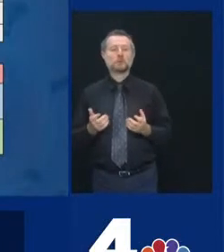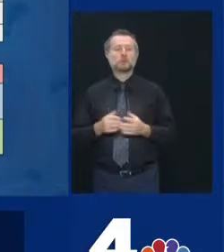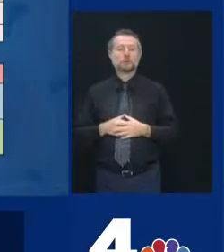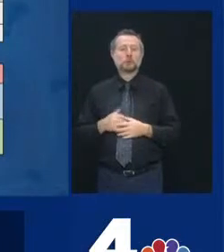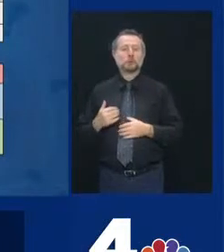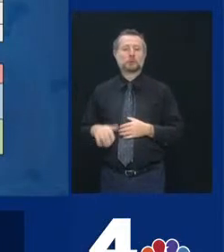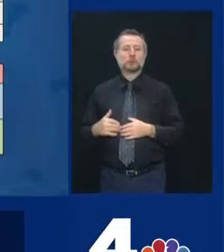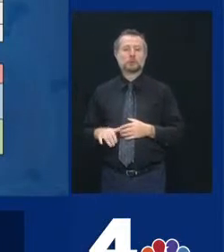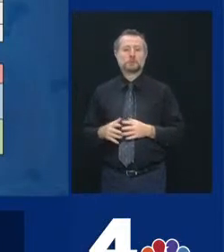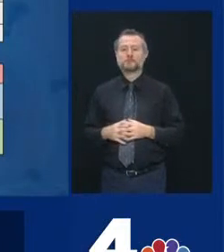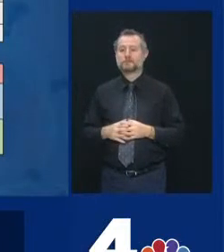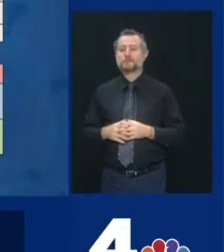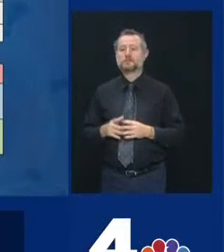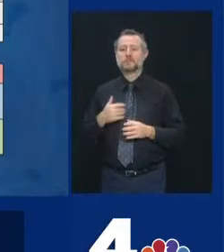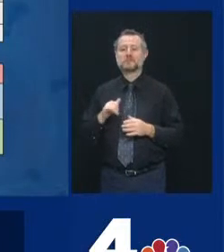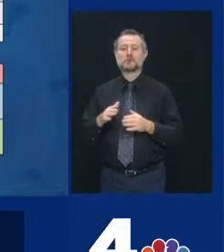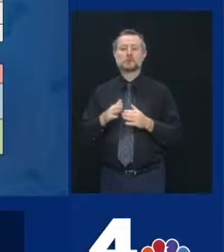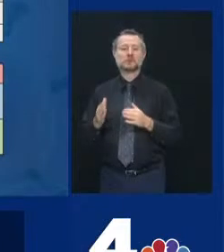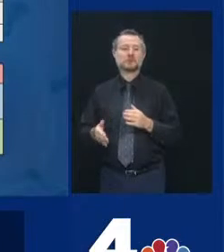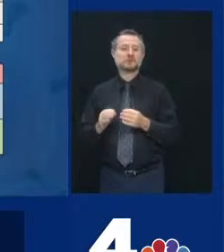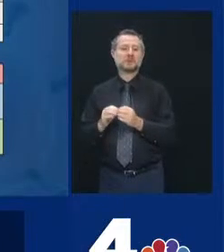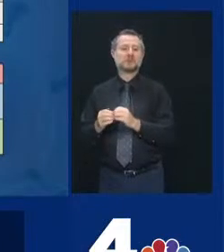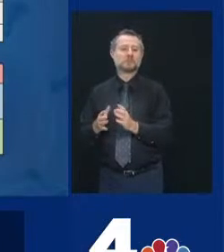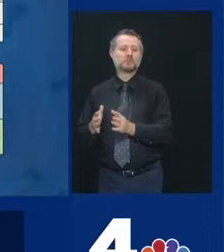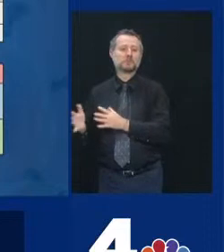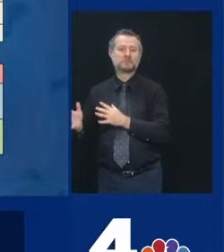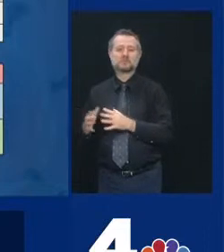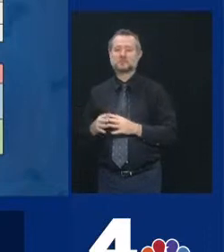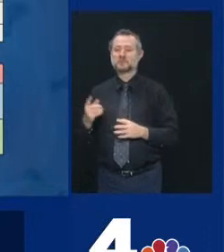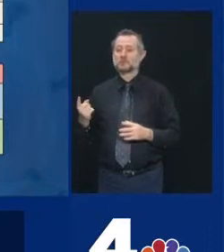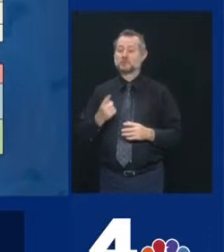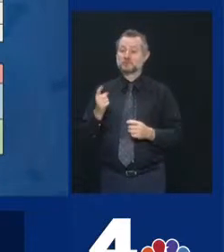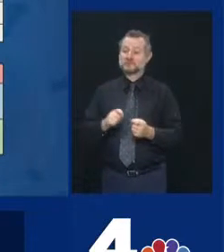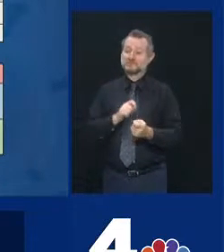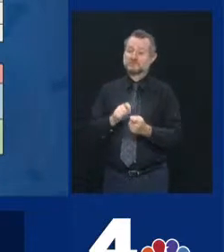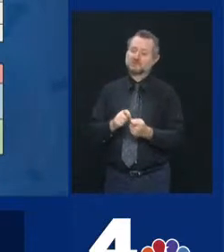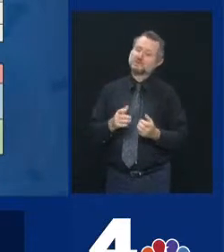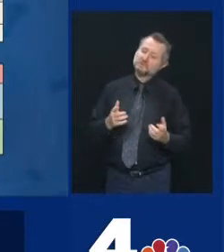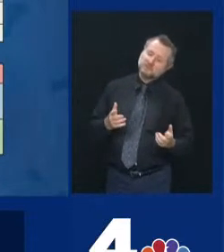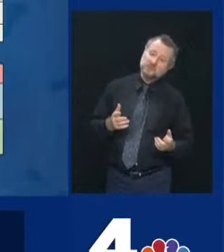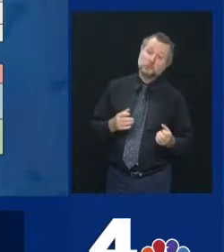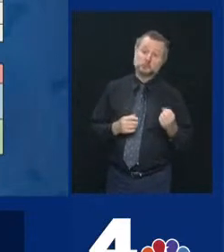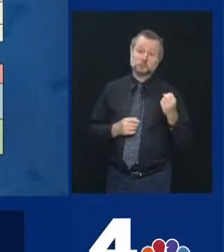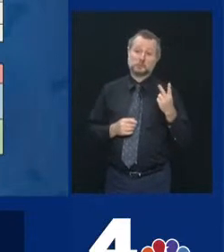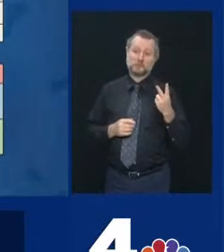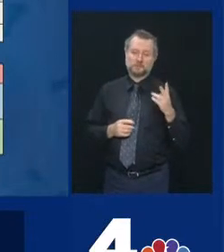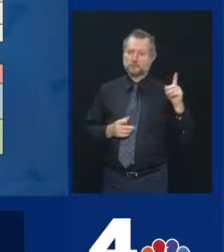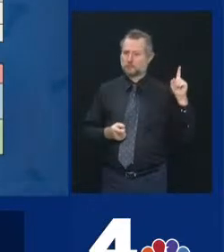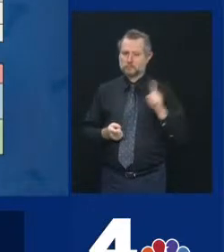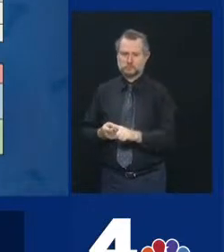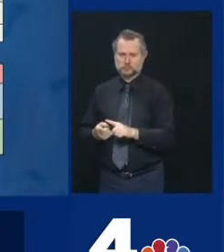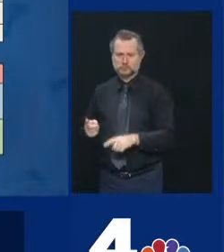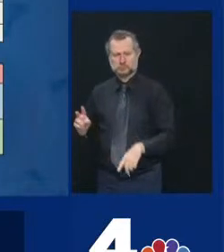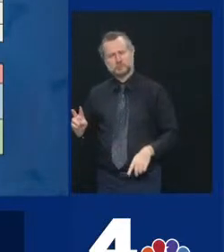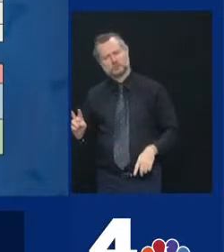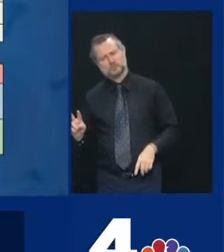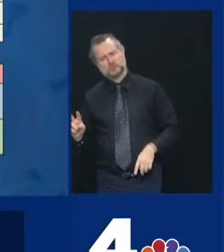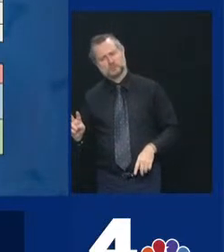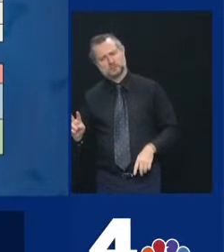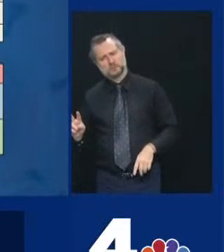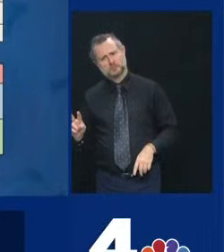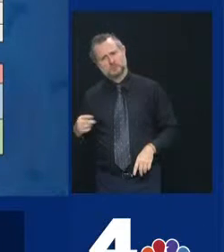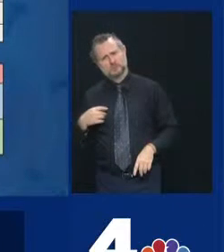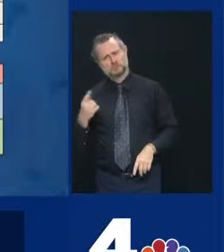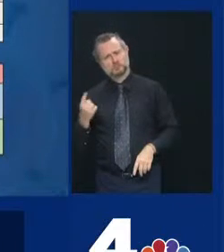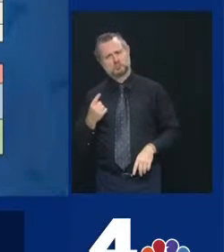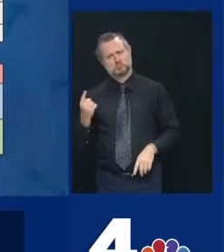these are weekend numbers. I take them all with a grain of salt. 12 to 2 sounds like almost incredible